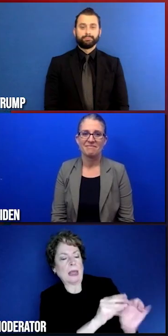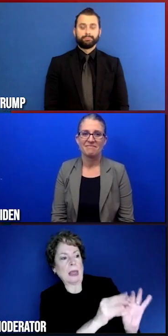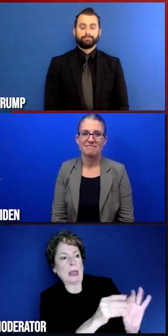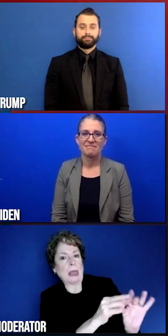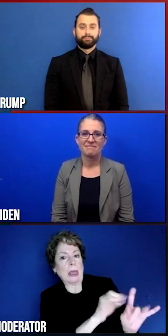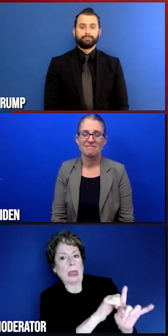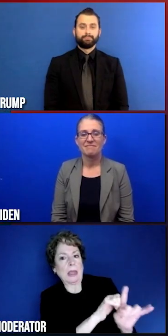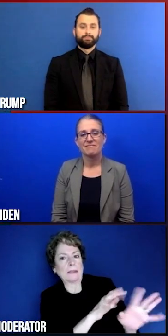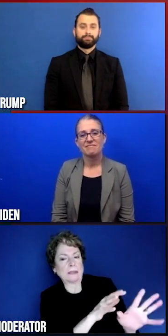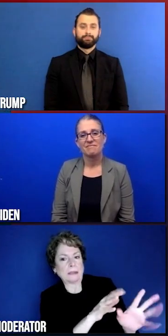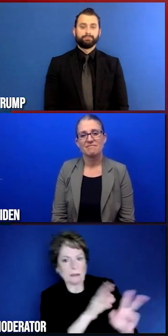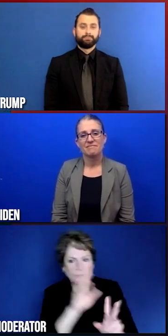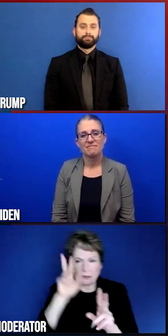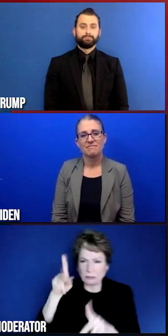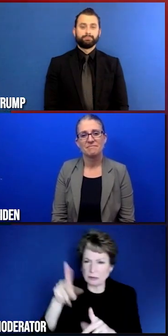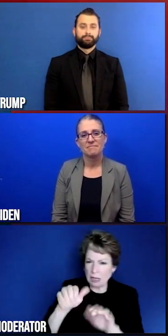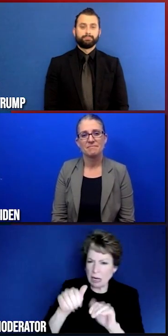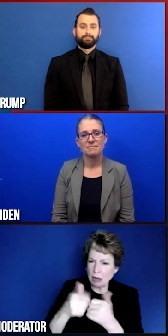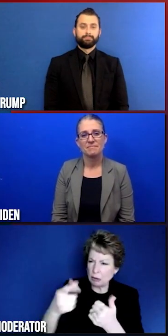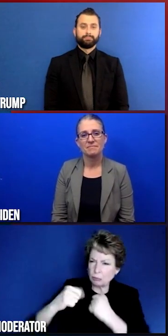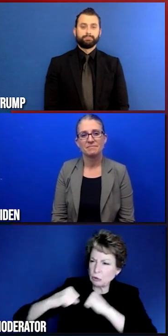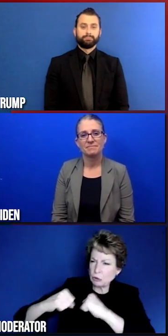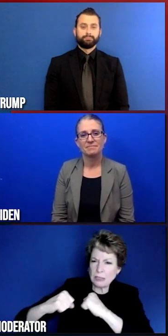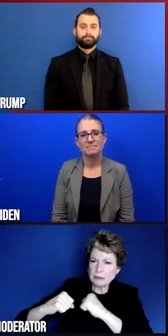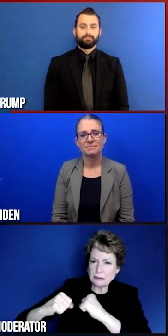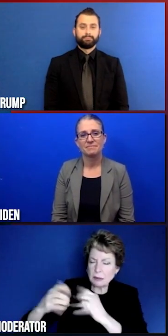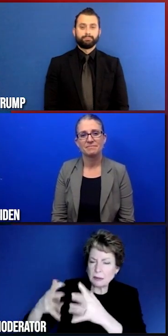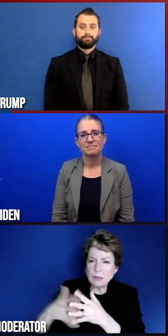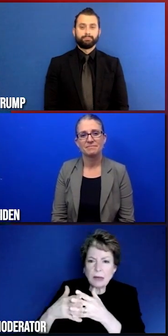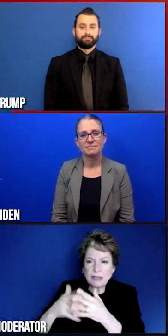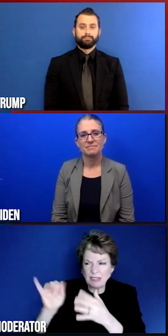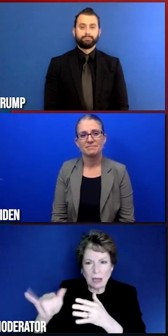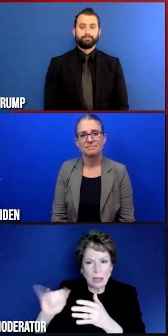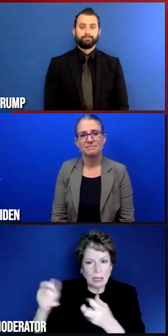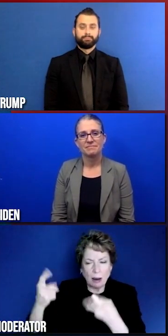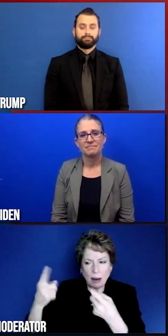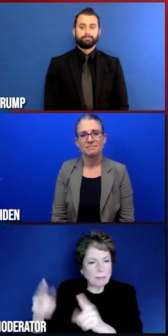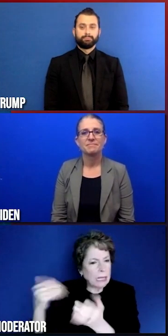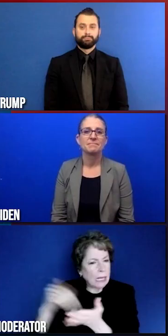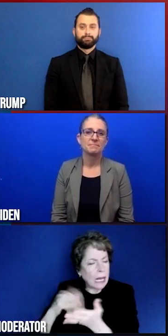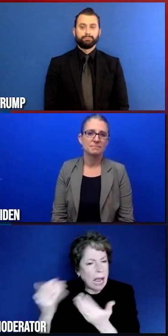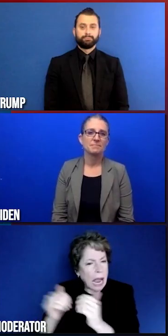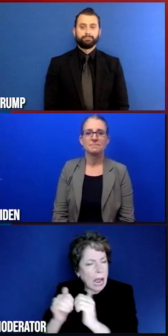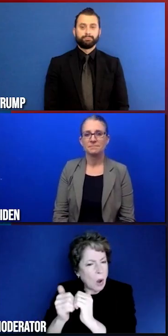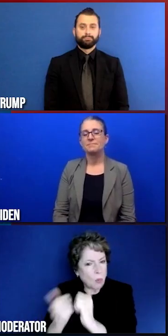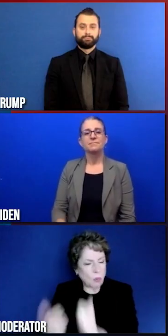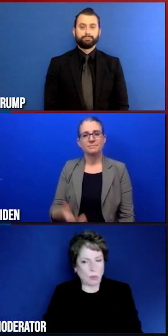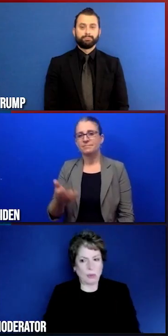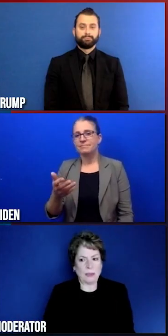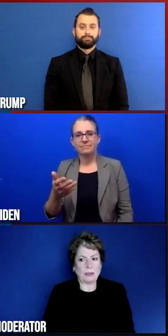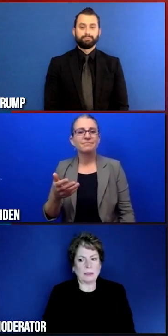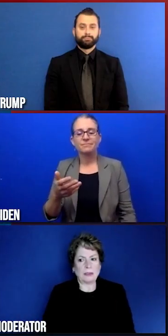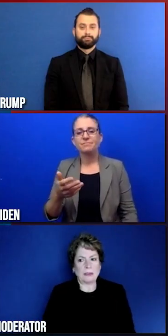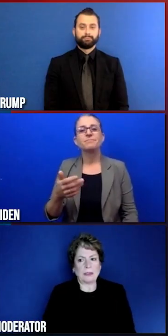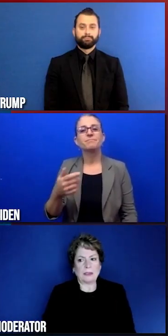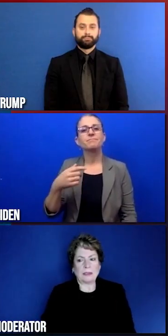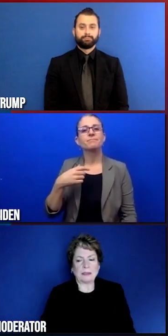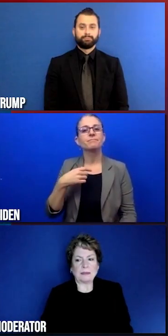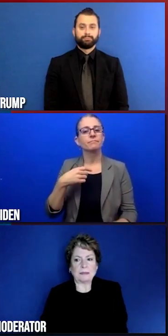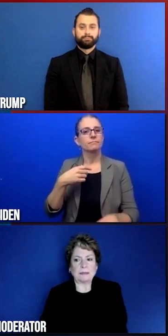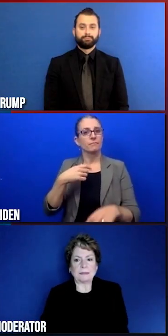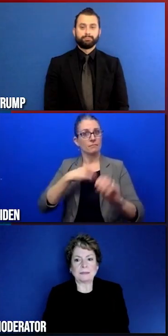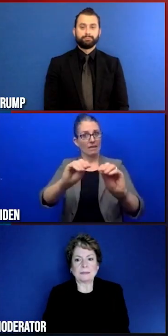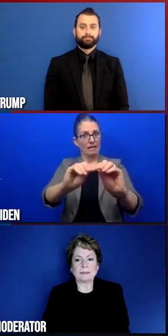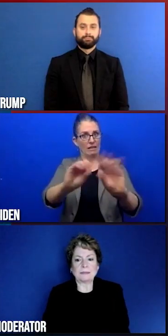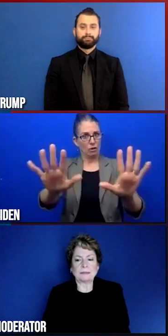2 minutes uninterrupted. I made it clear, and I ask everyone else to take the pledge. I made it clear that any country, no matter who it